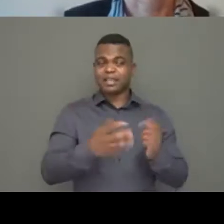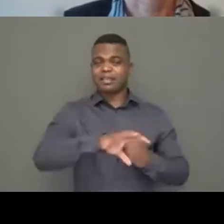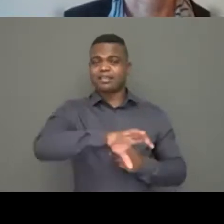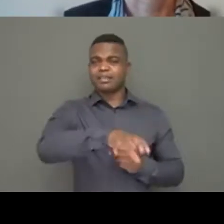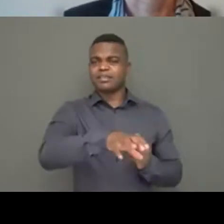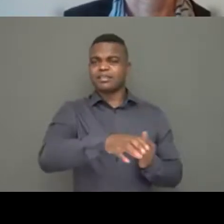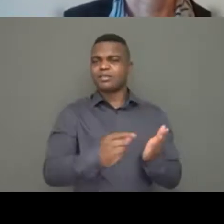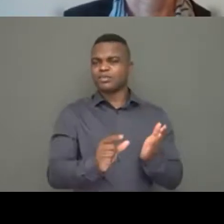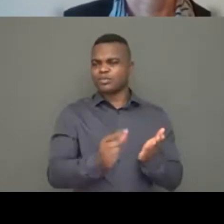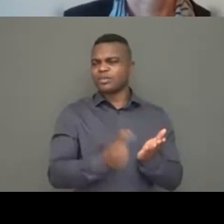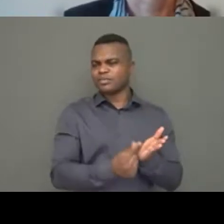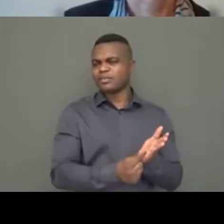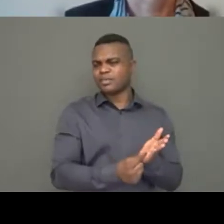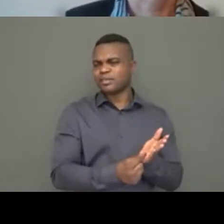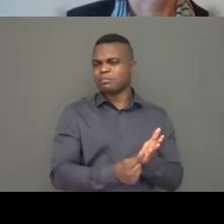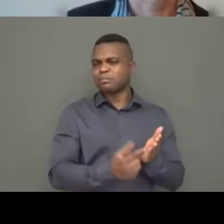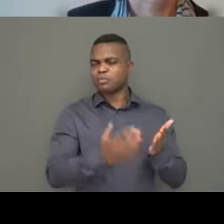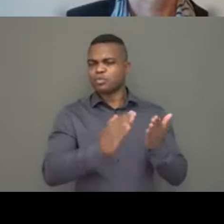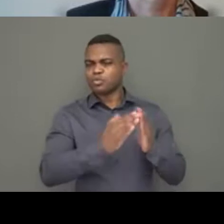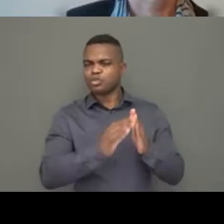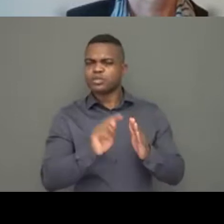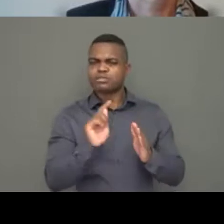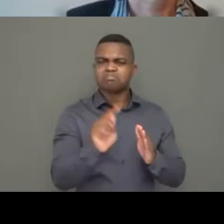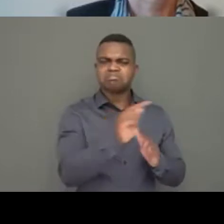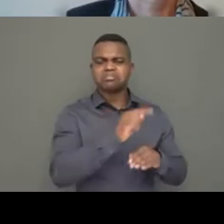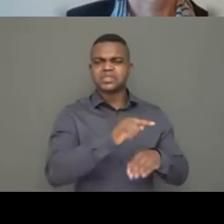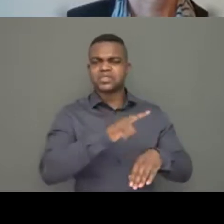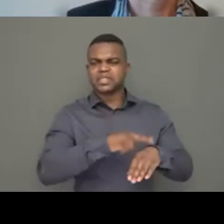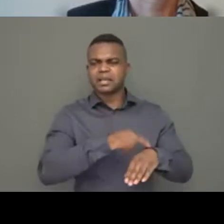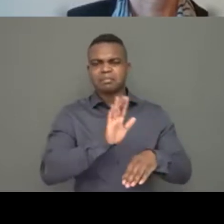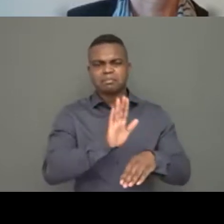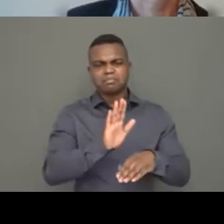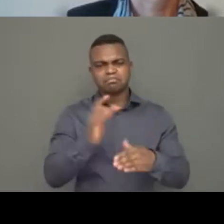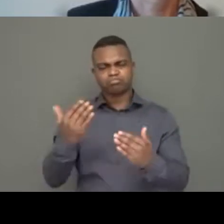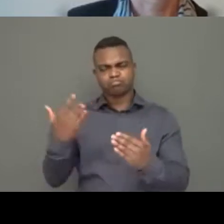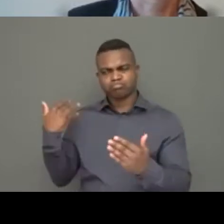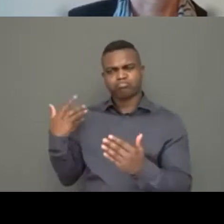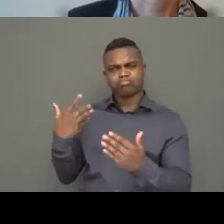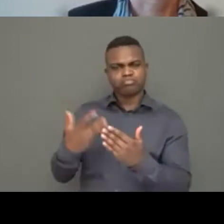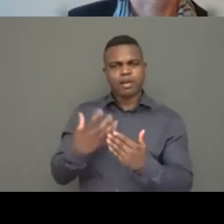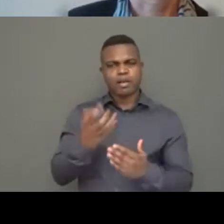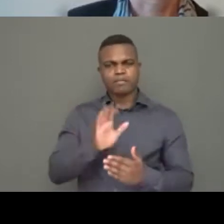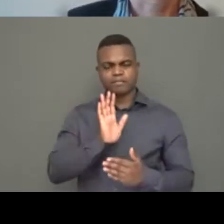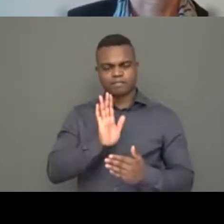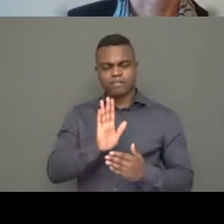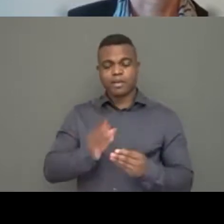the economic value of persons with disability, and how can these be collected and incorporated into